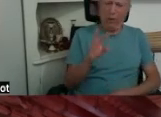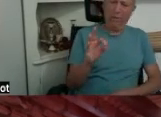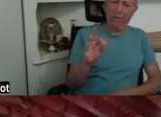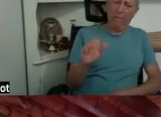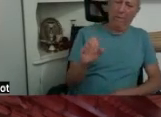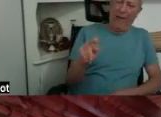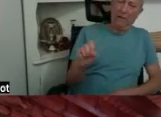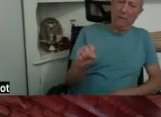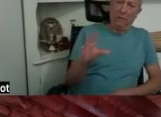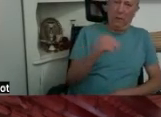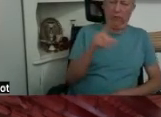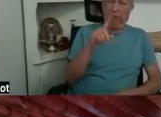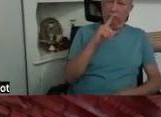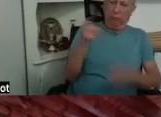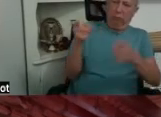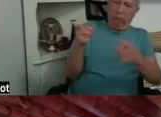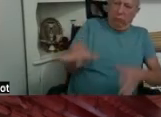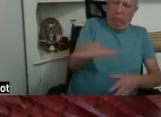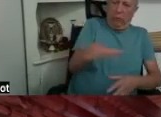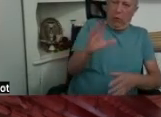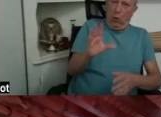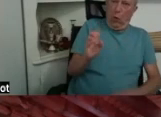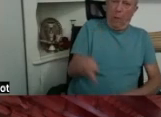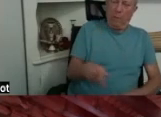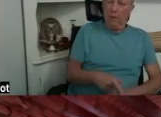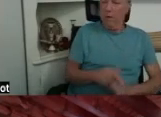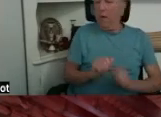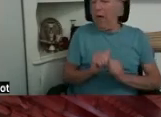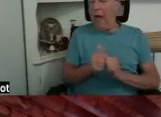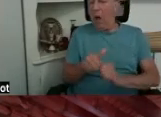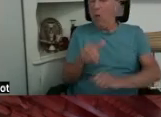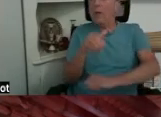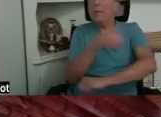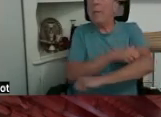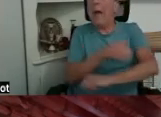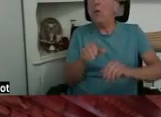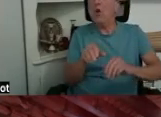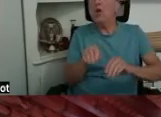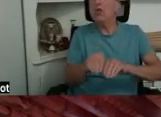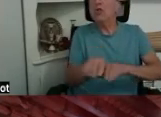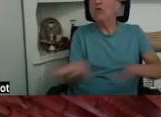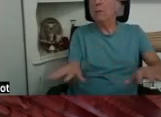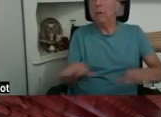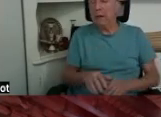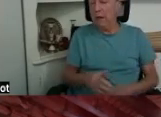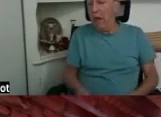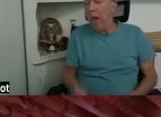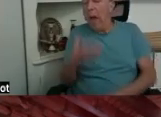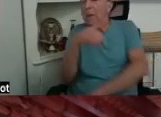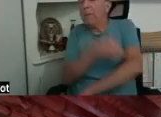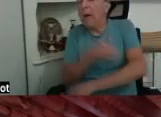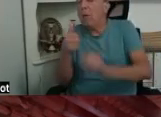circumstances of your cooperative. How is power distributed? How much power does each individual